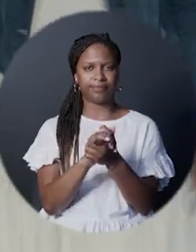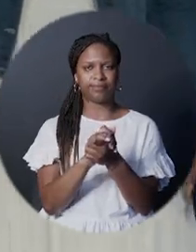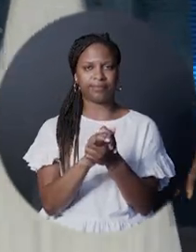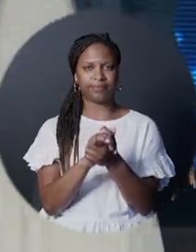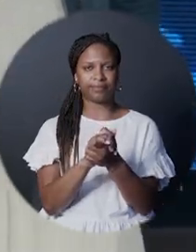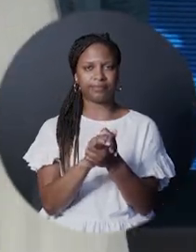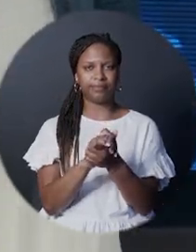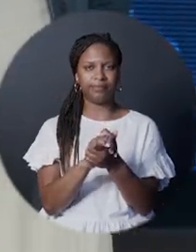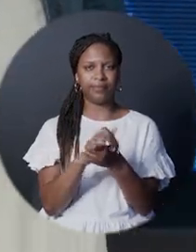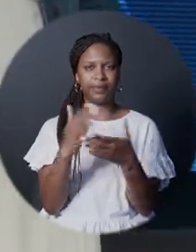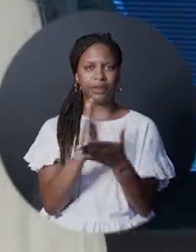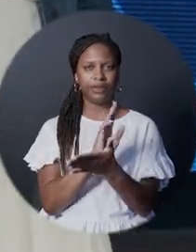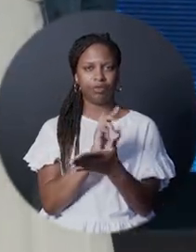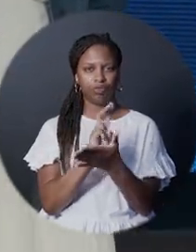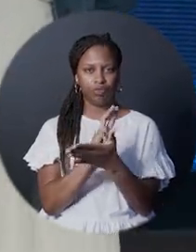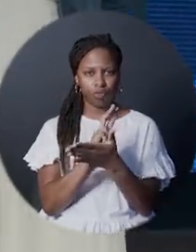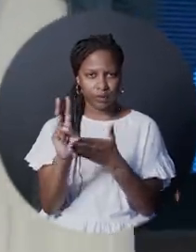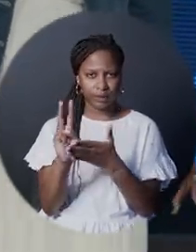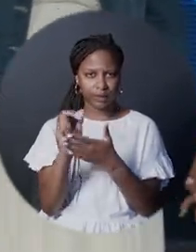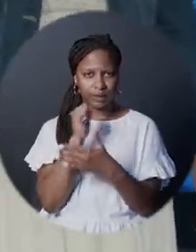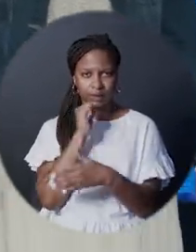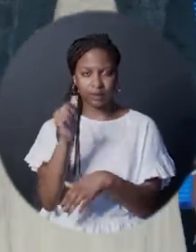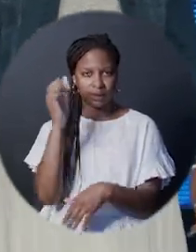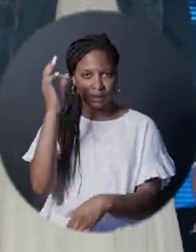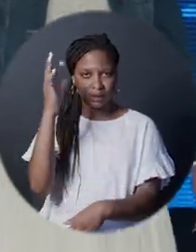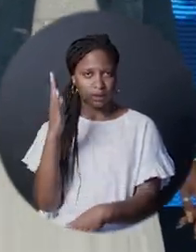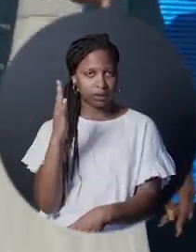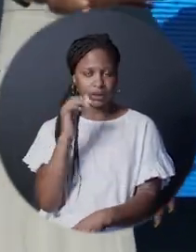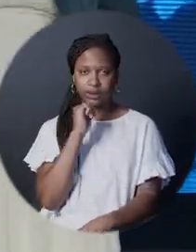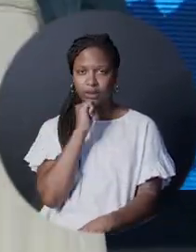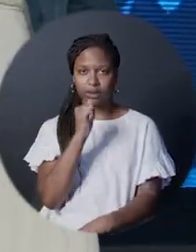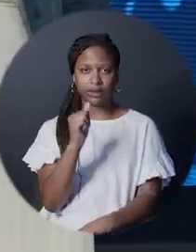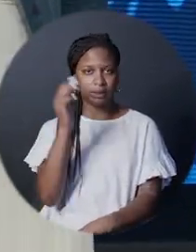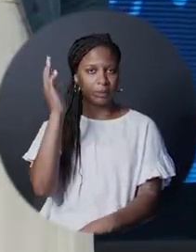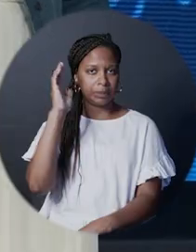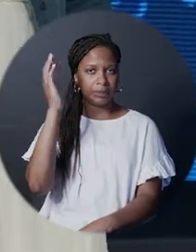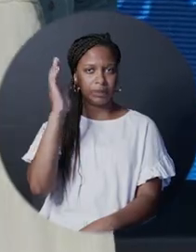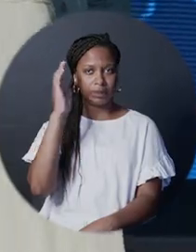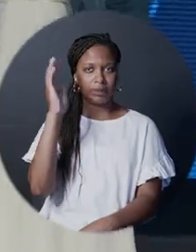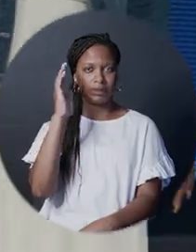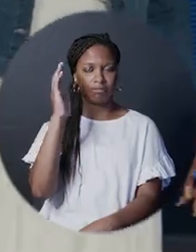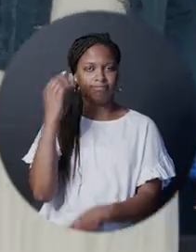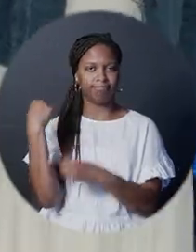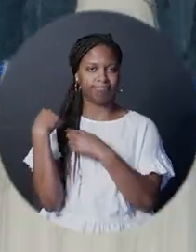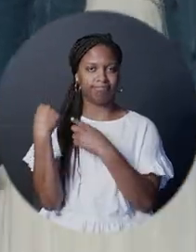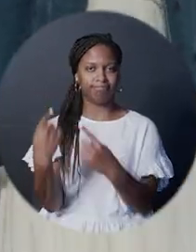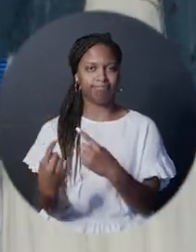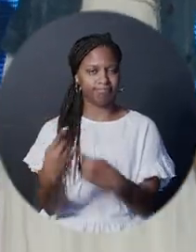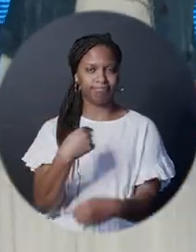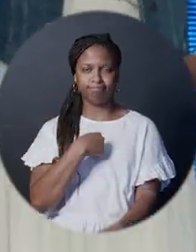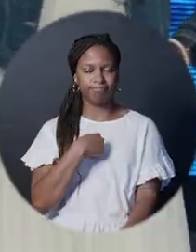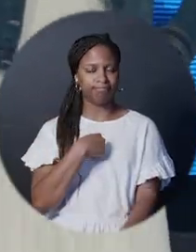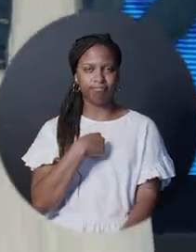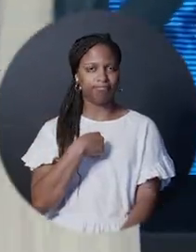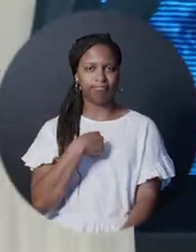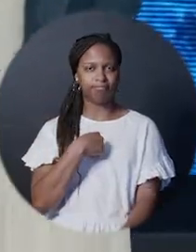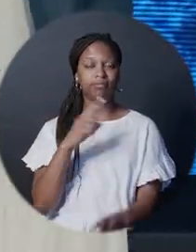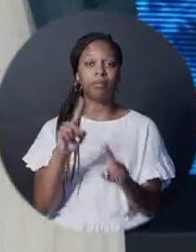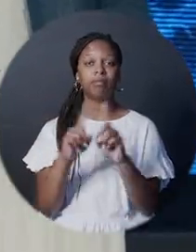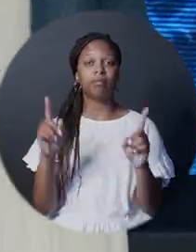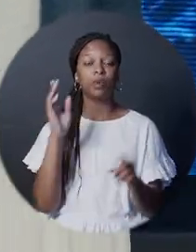I believe over the next 2 weeks, not sermons. These will not be the best sermons I've ever